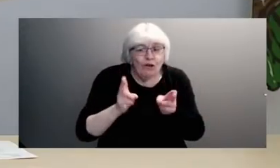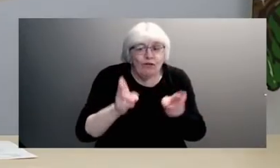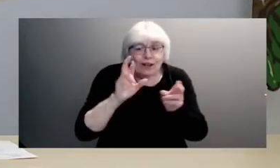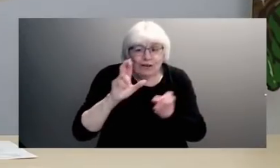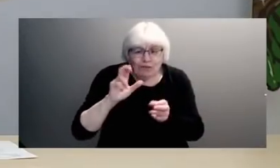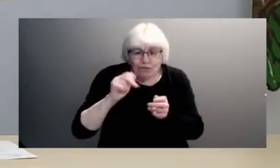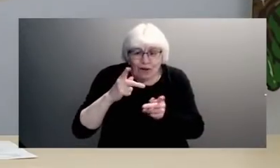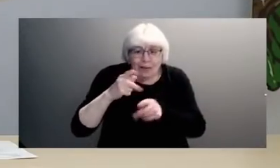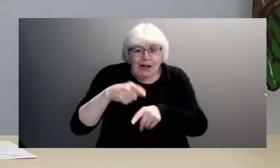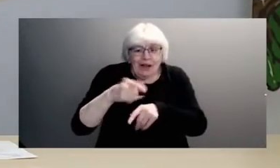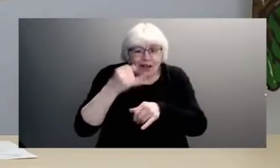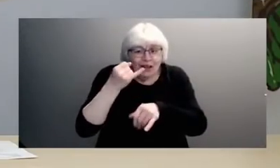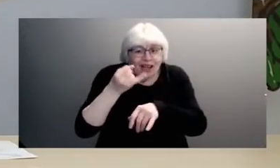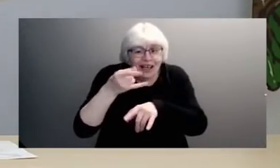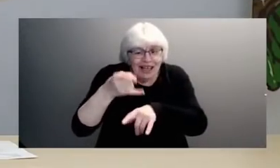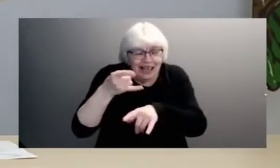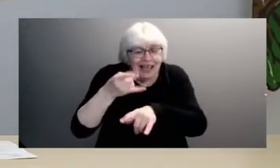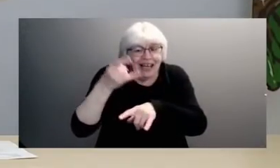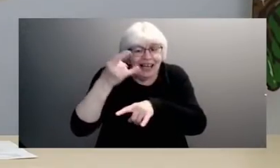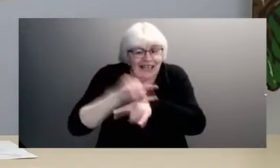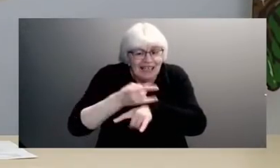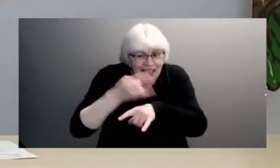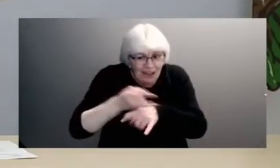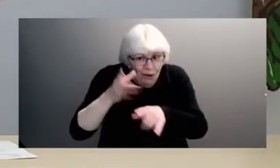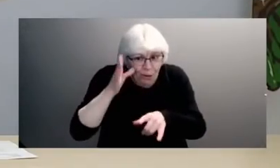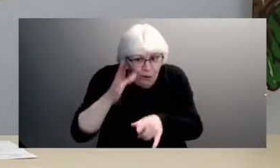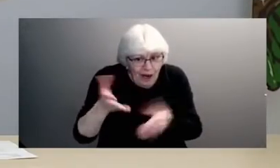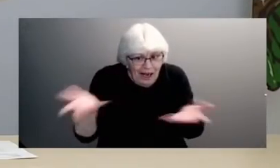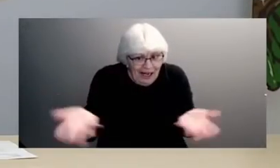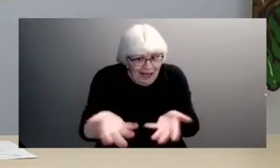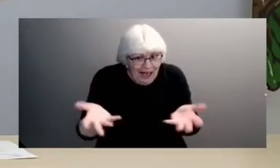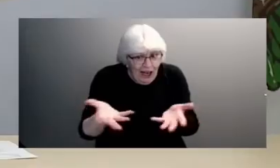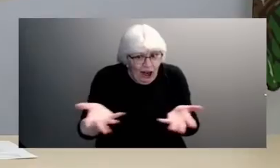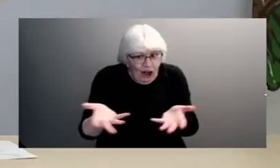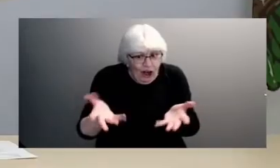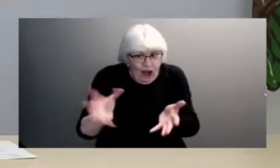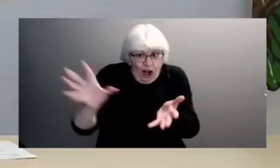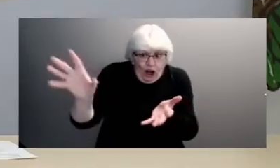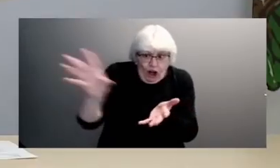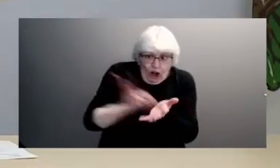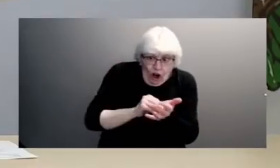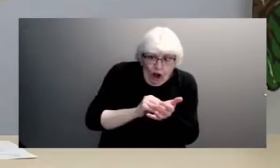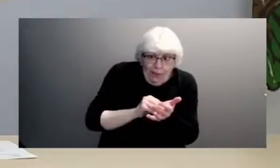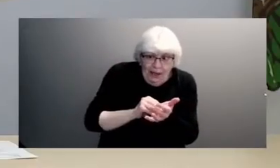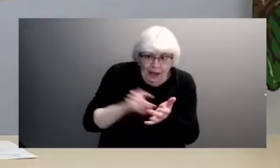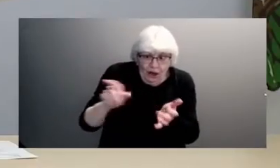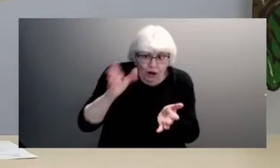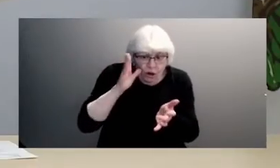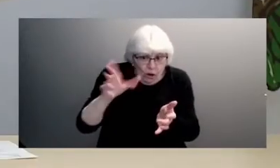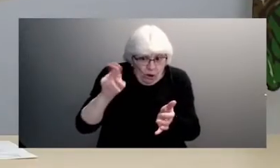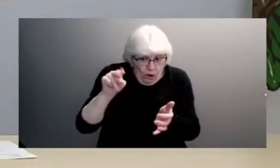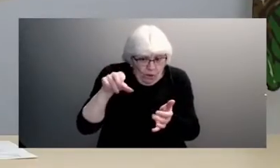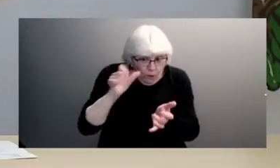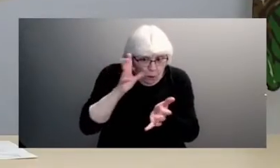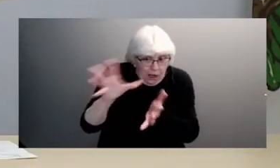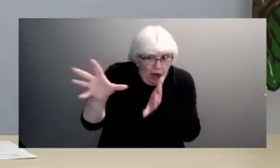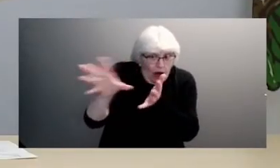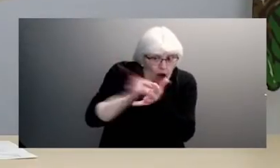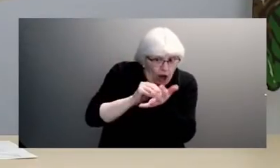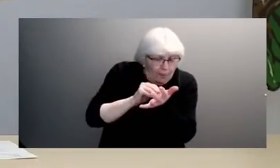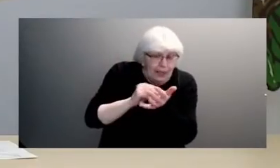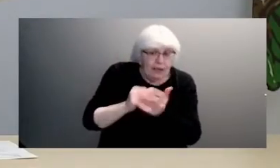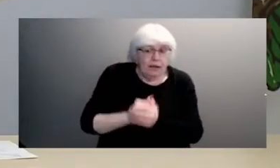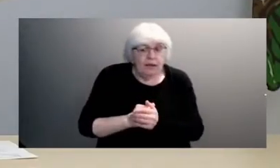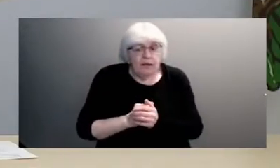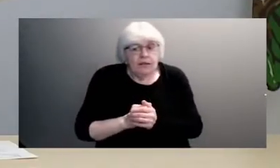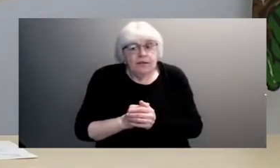making rapid tests that readily available here on PEI? Yes, and so we have used some of